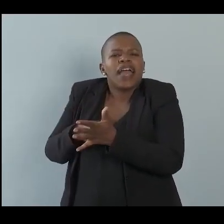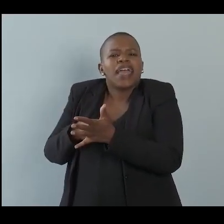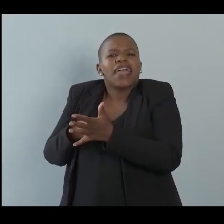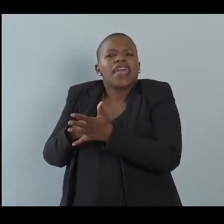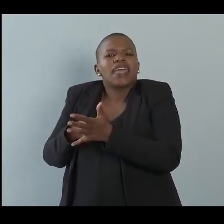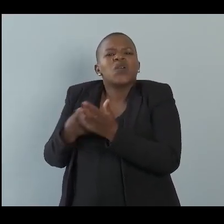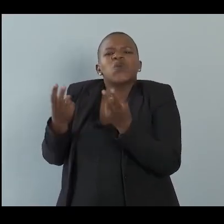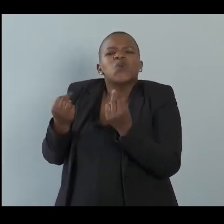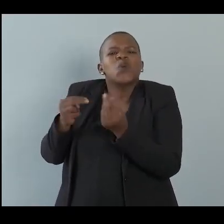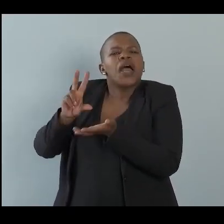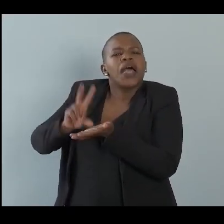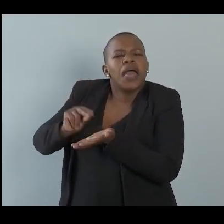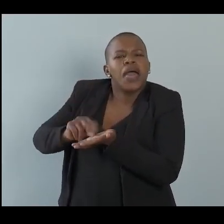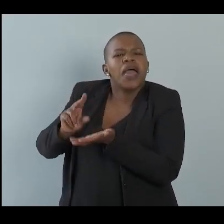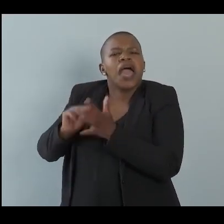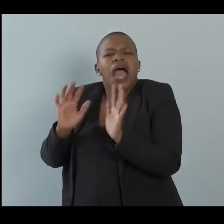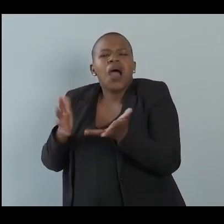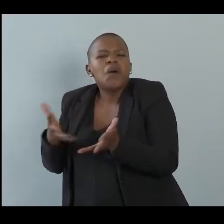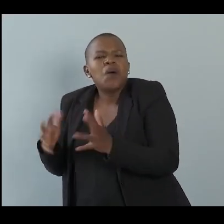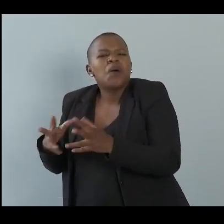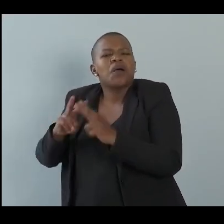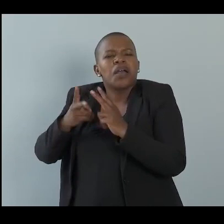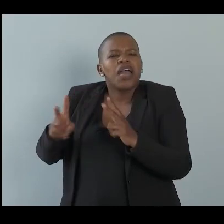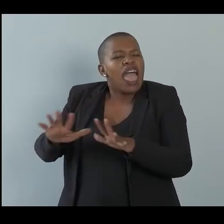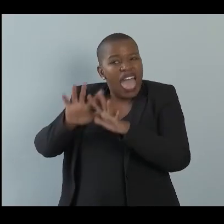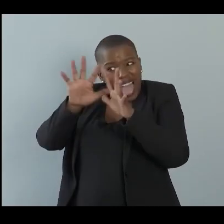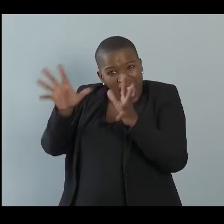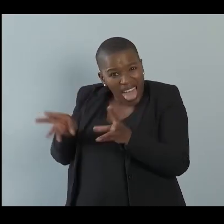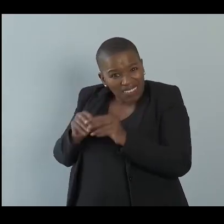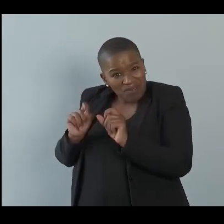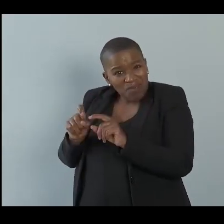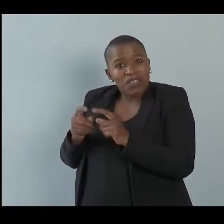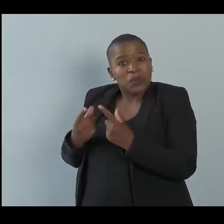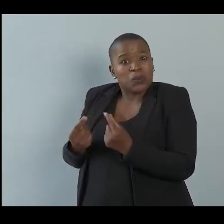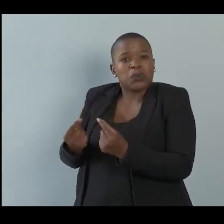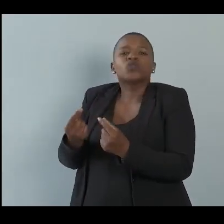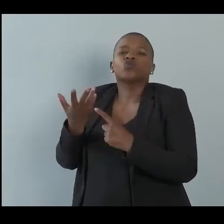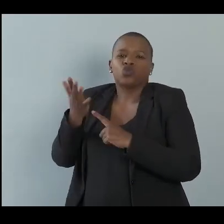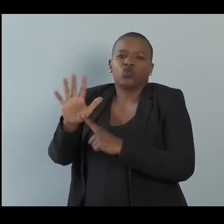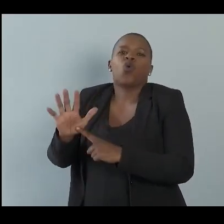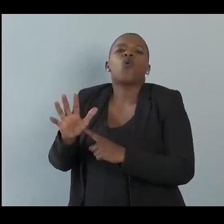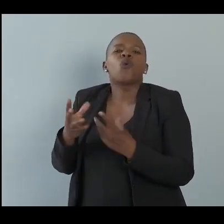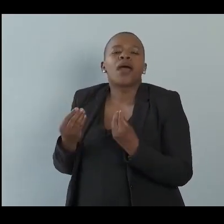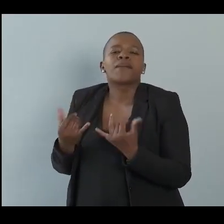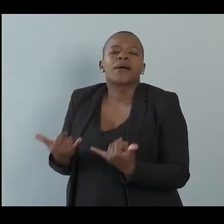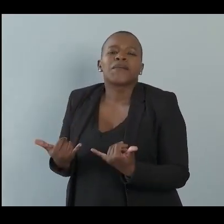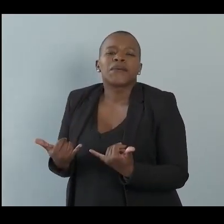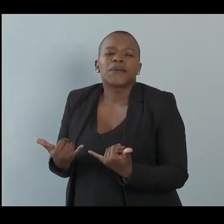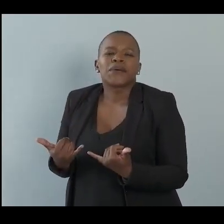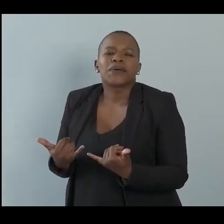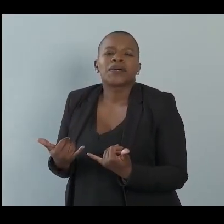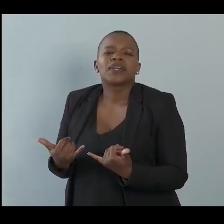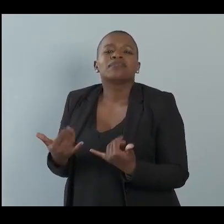in their pre-fit conversion ratio. So all of these are coming through the numbers now, and that's part of the